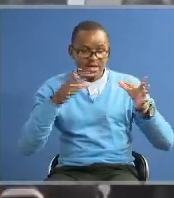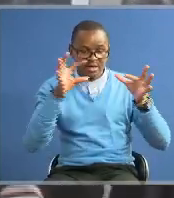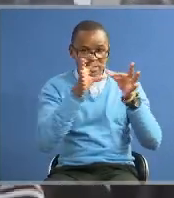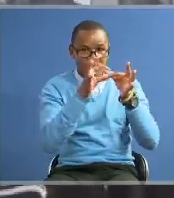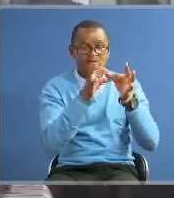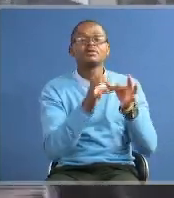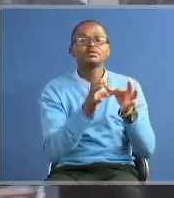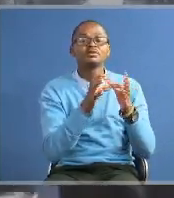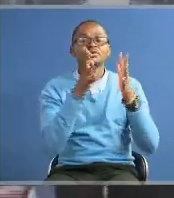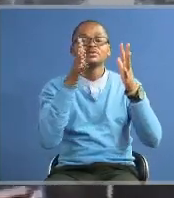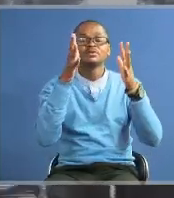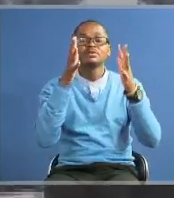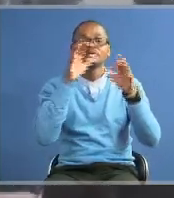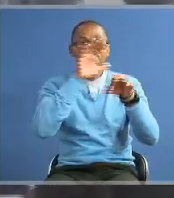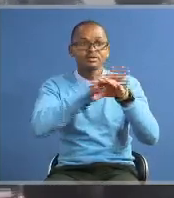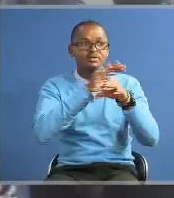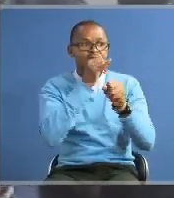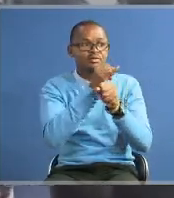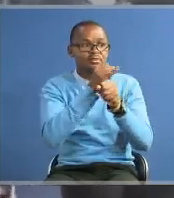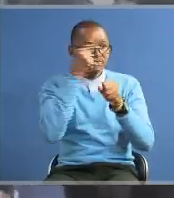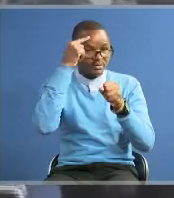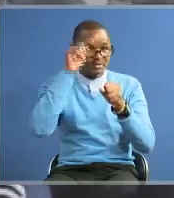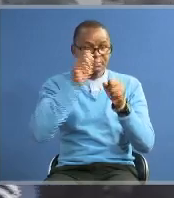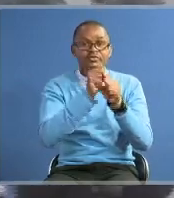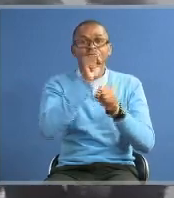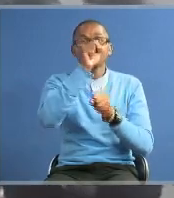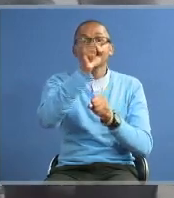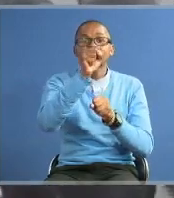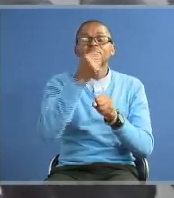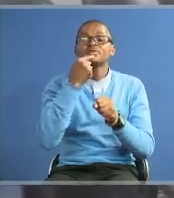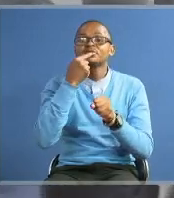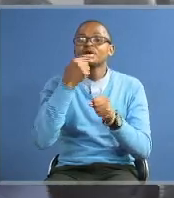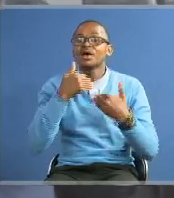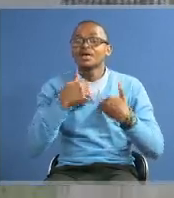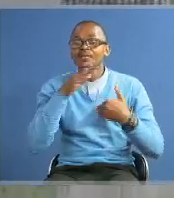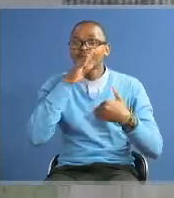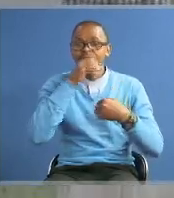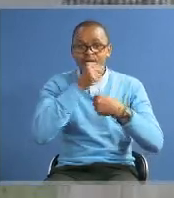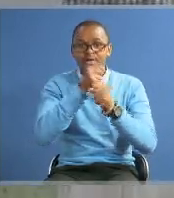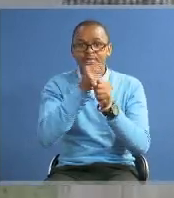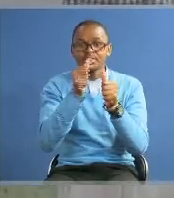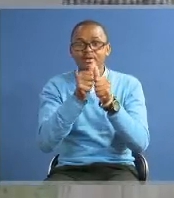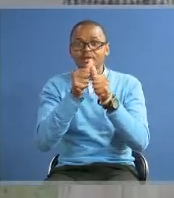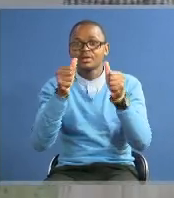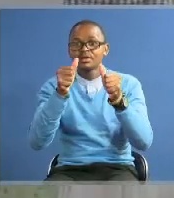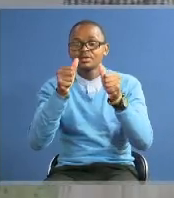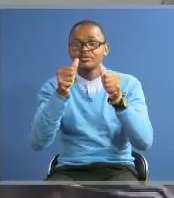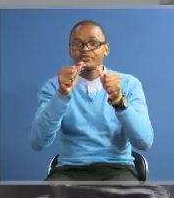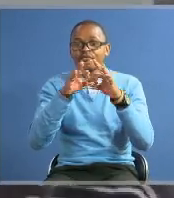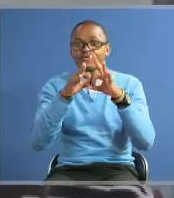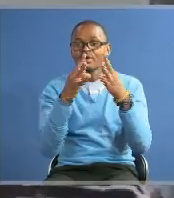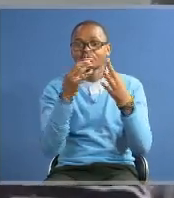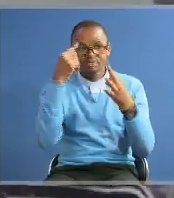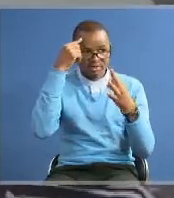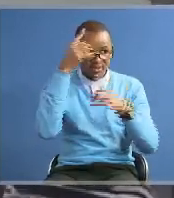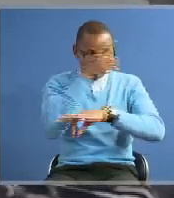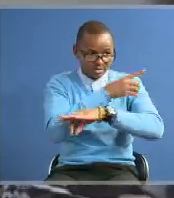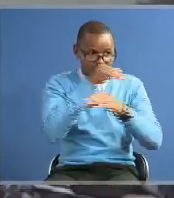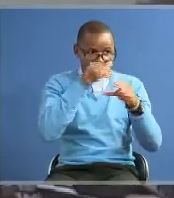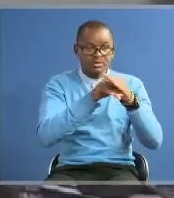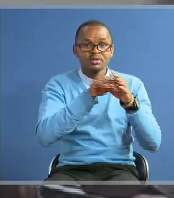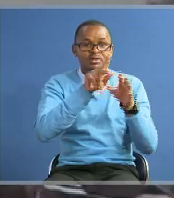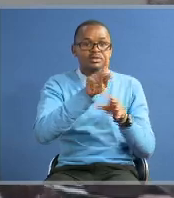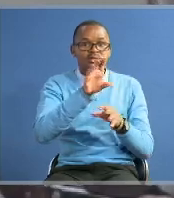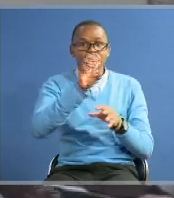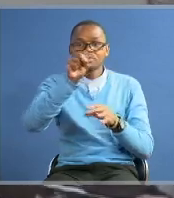to celebrate the stunning performance. The 15-year-old said he has been doing well in school since his primary school days. In